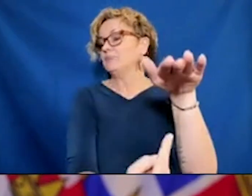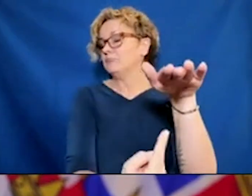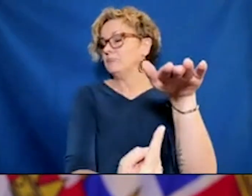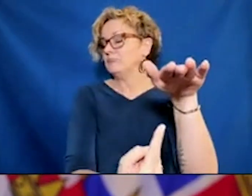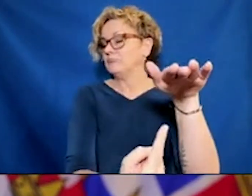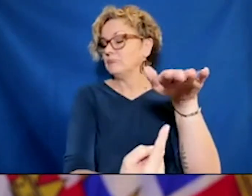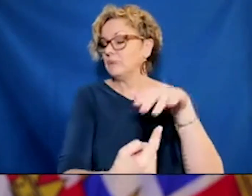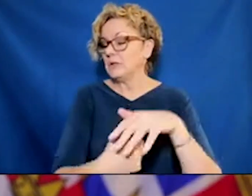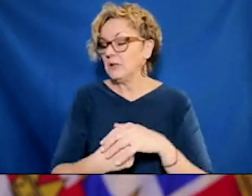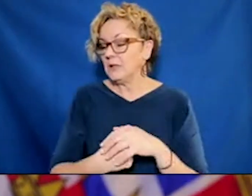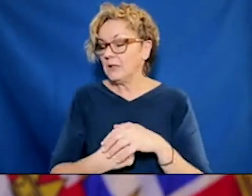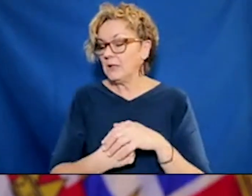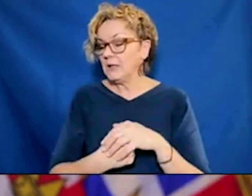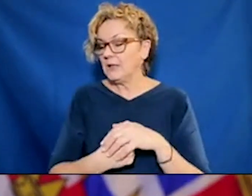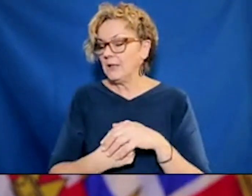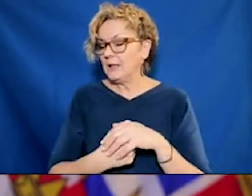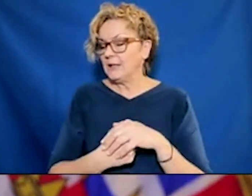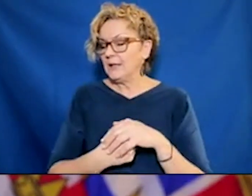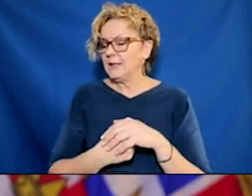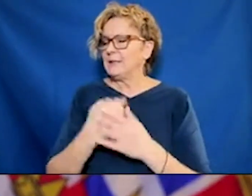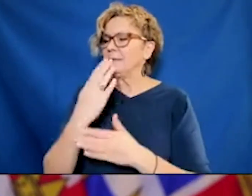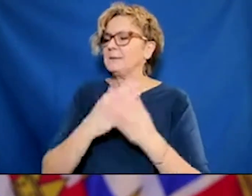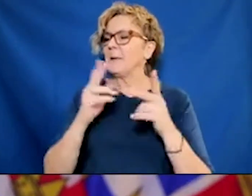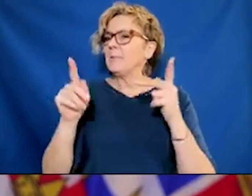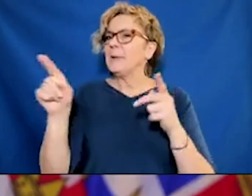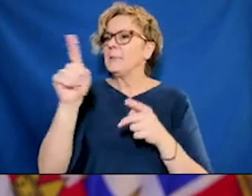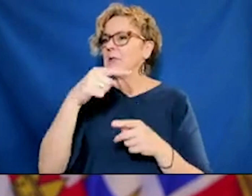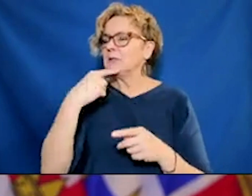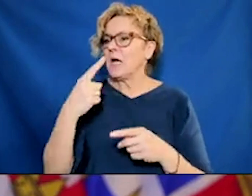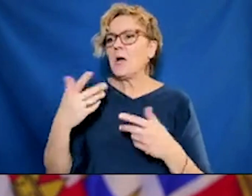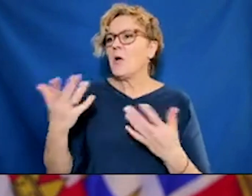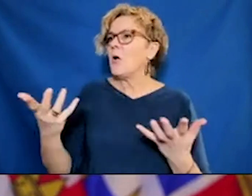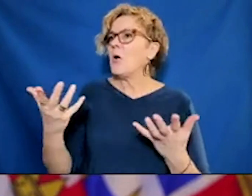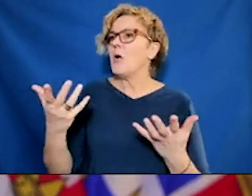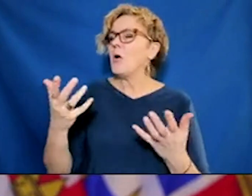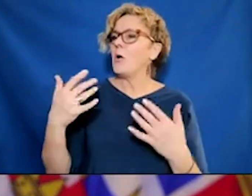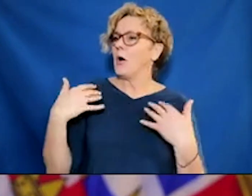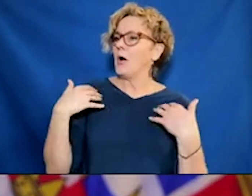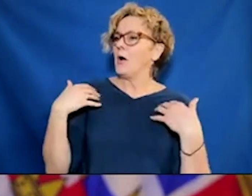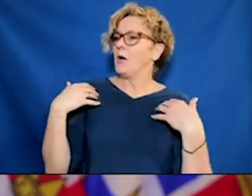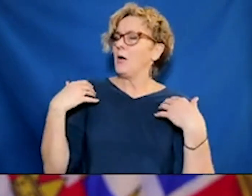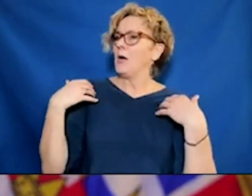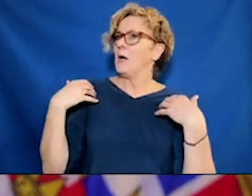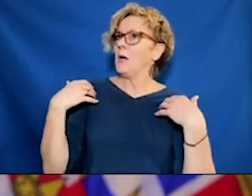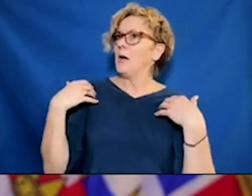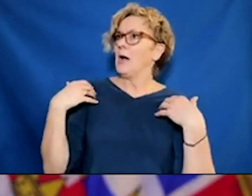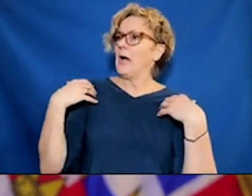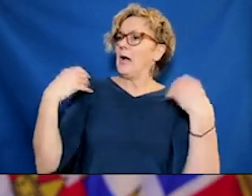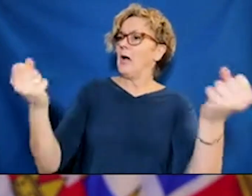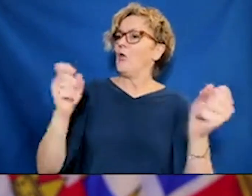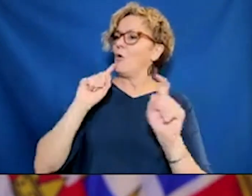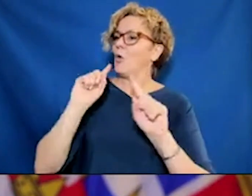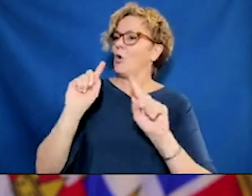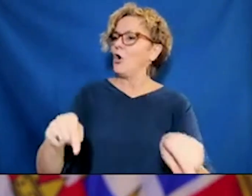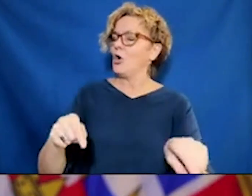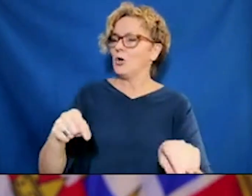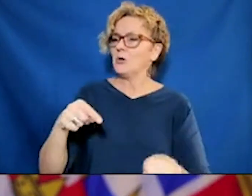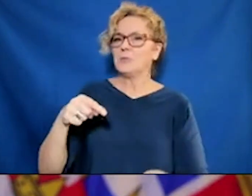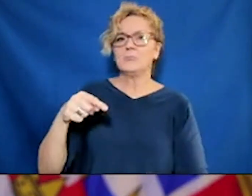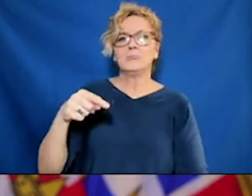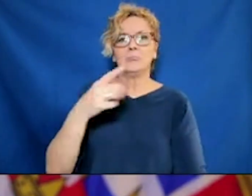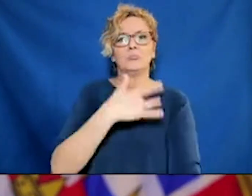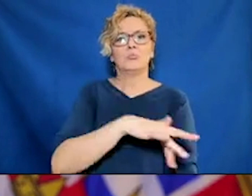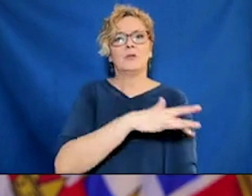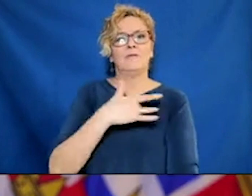just bylaws. And when it comes to be it elected officials at any level now, and then obviously